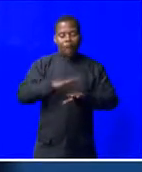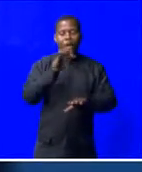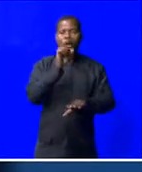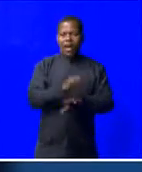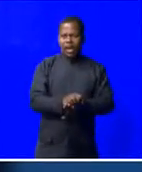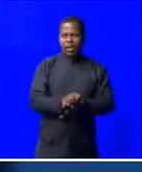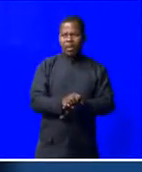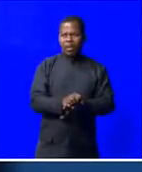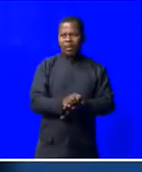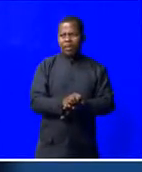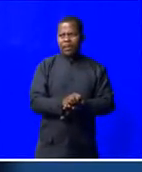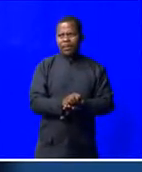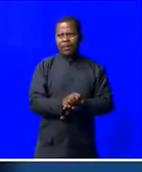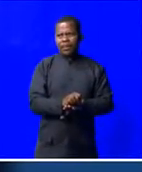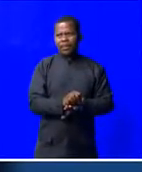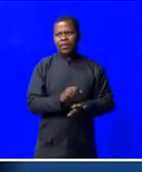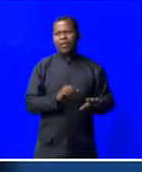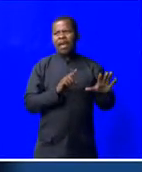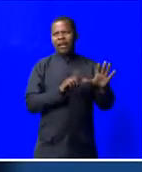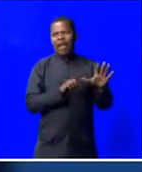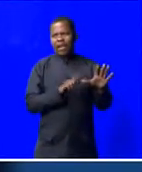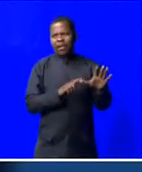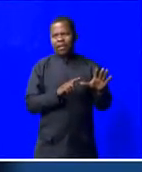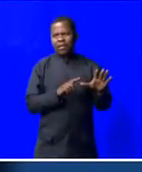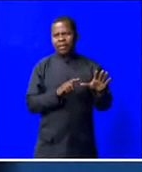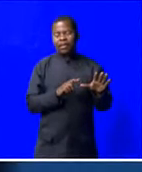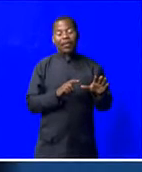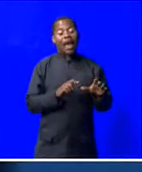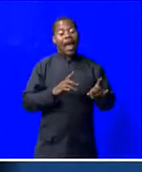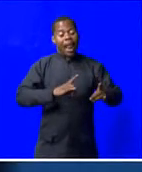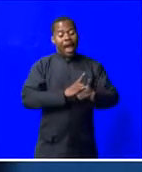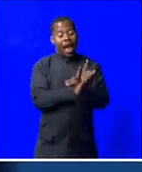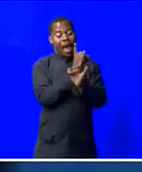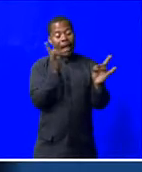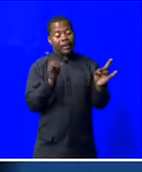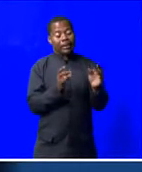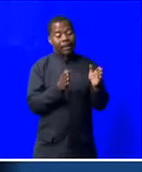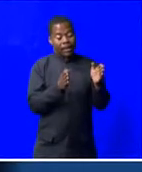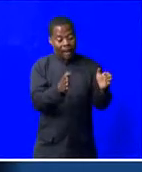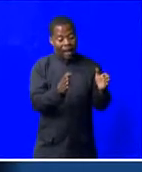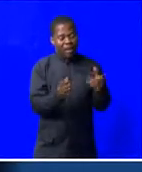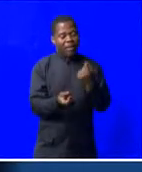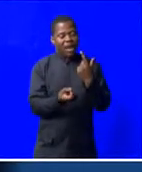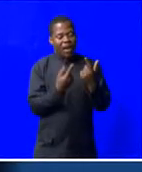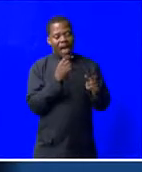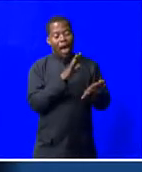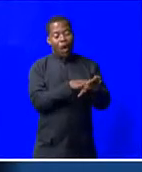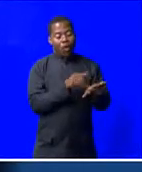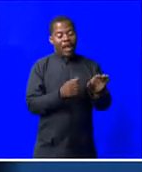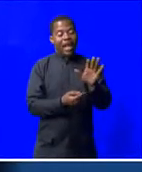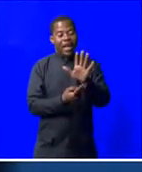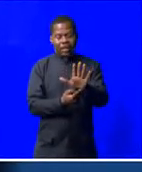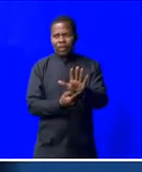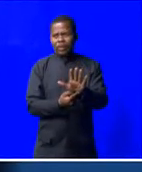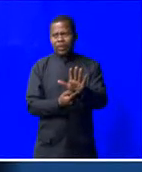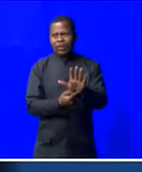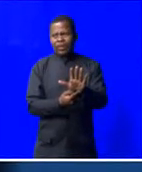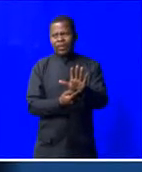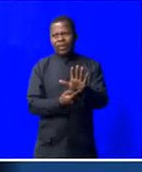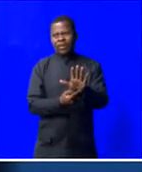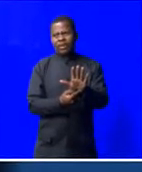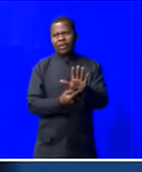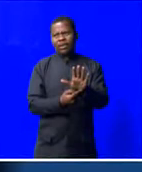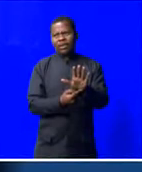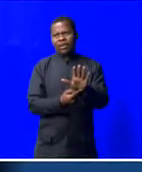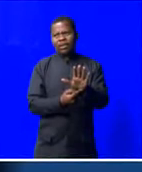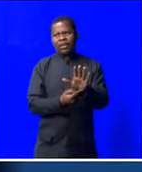khona number bese qineni ule le crisis ya health le crisis ya health ngitobekisa ukuthi vele